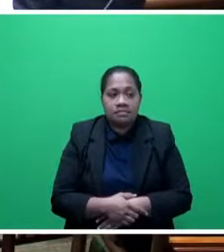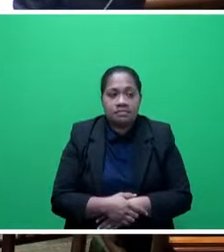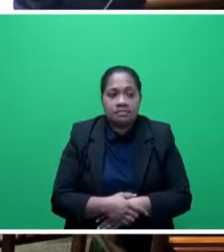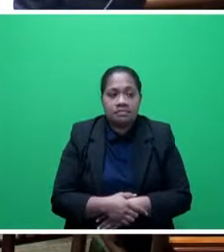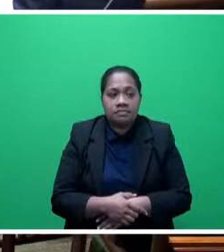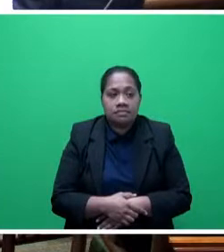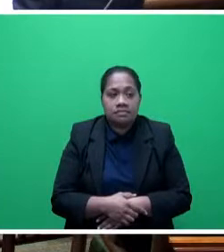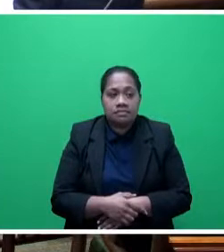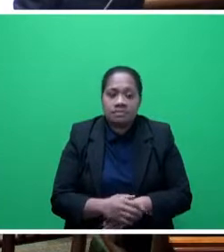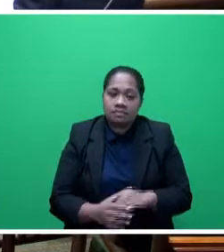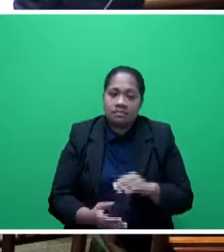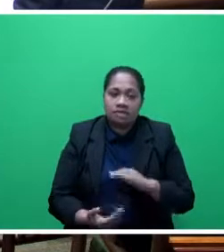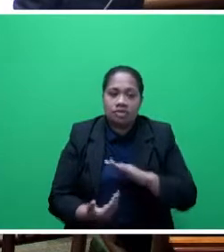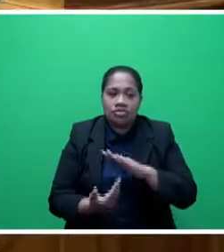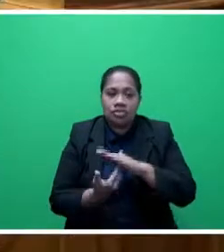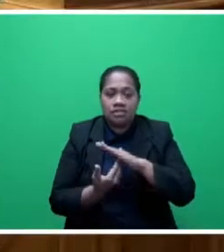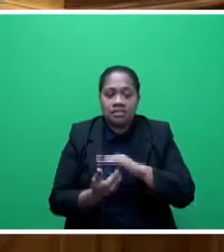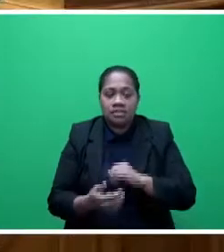Adjournment.